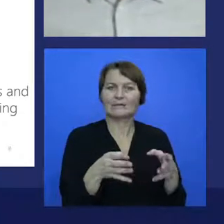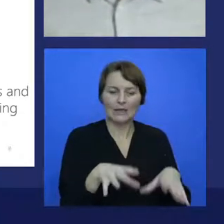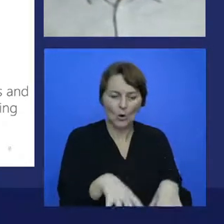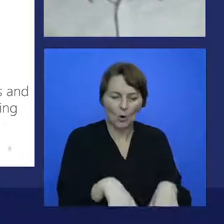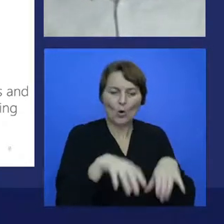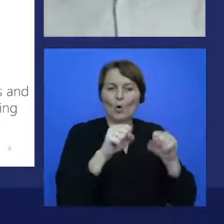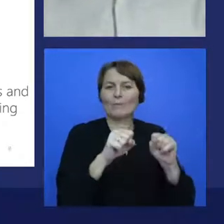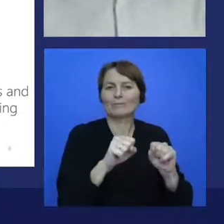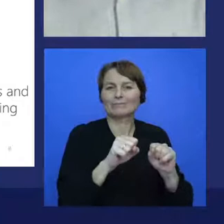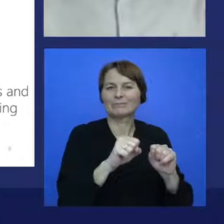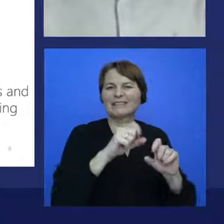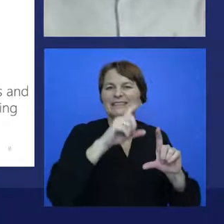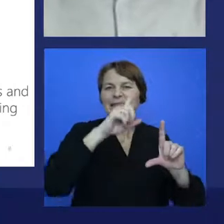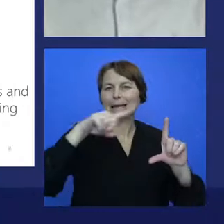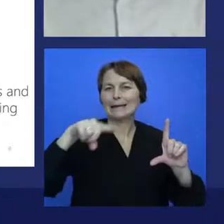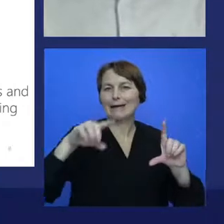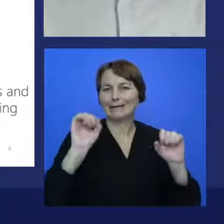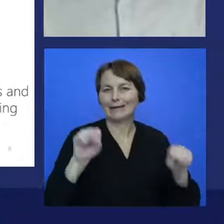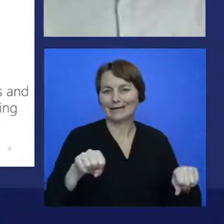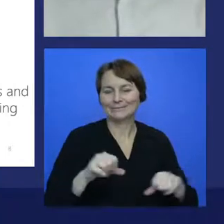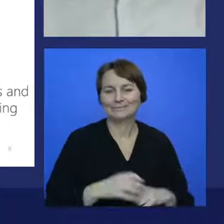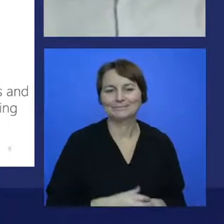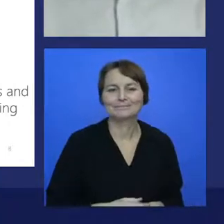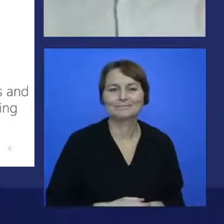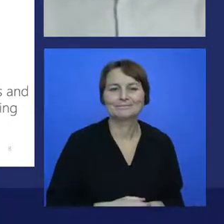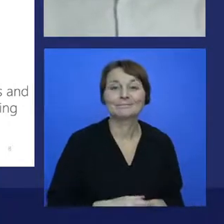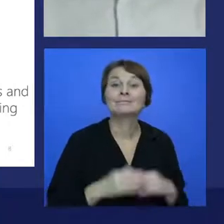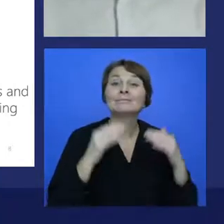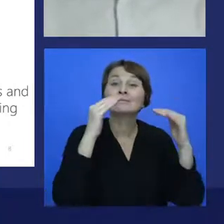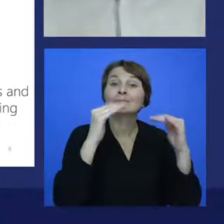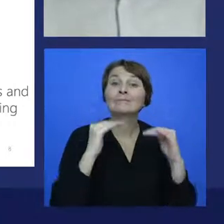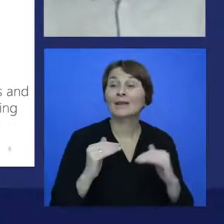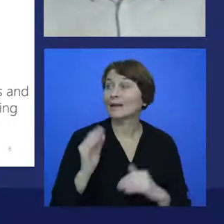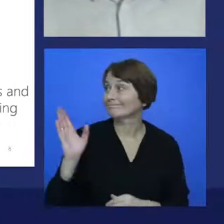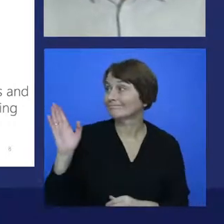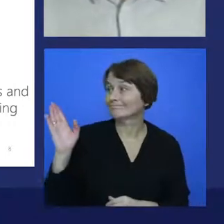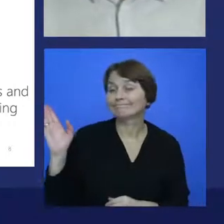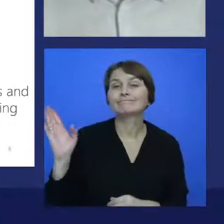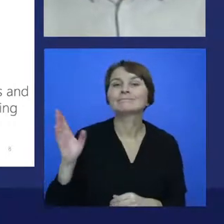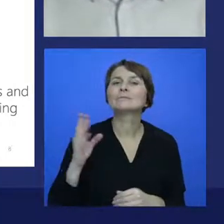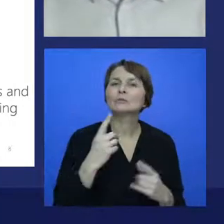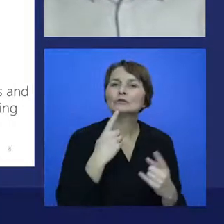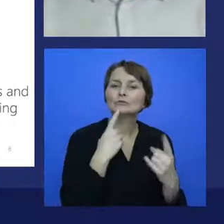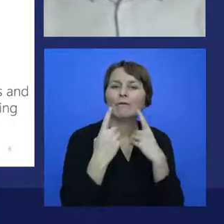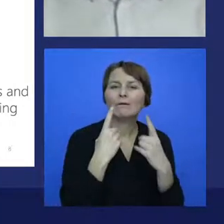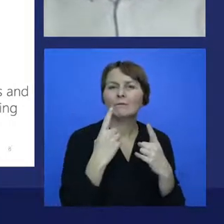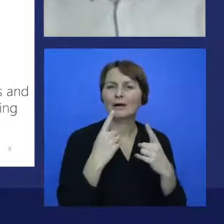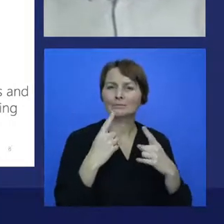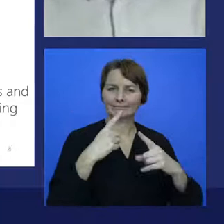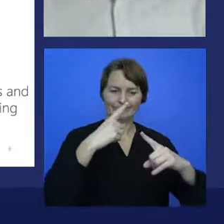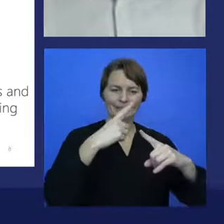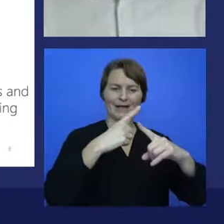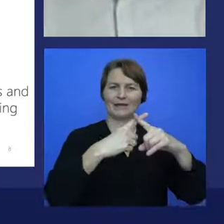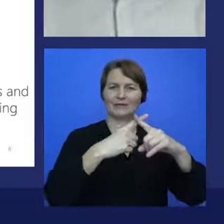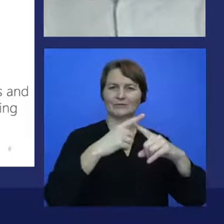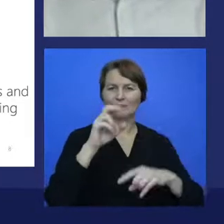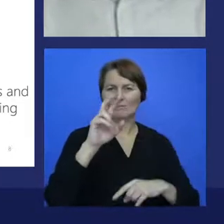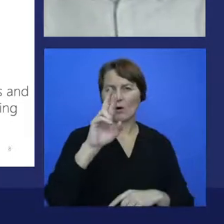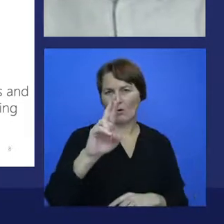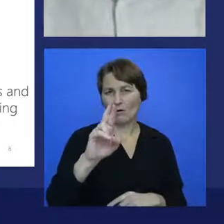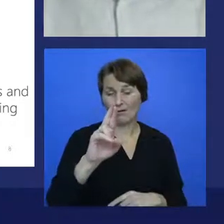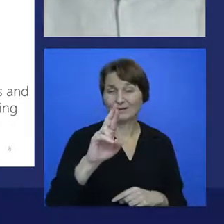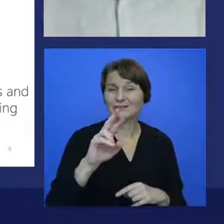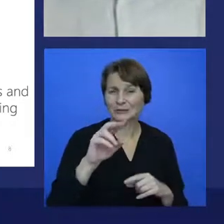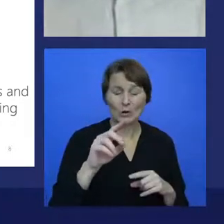Next, I'm going to talk briefly about what is XR. So we all know that we throw a lot of algorithms around in our